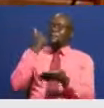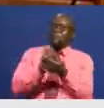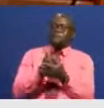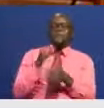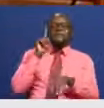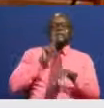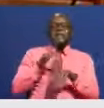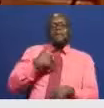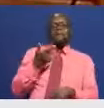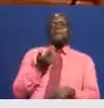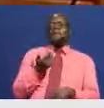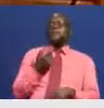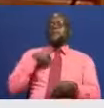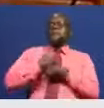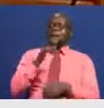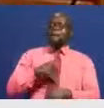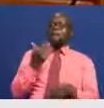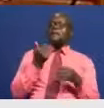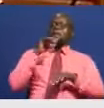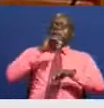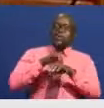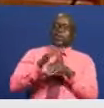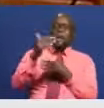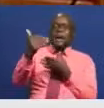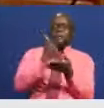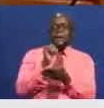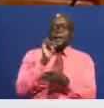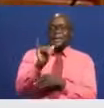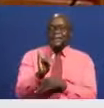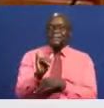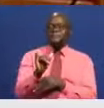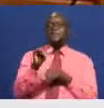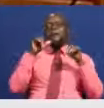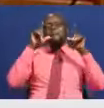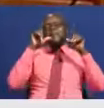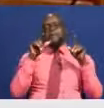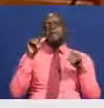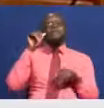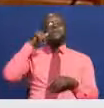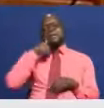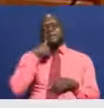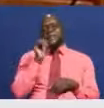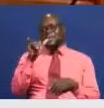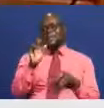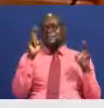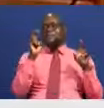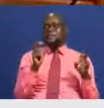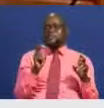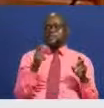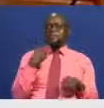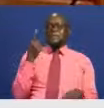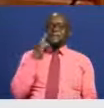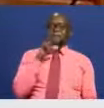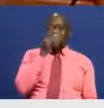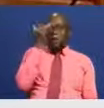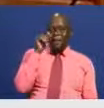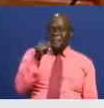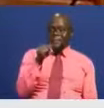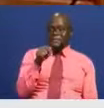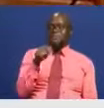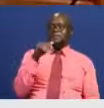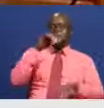want, and they make feel good appointments that are picture smart. The other issue, as I observed, because this is